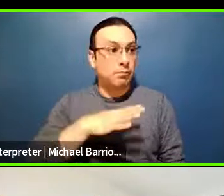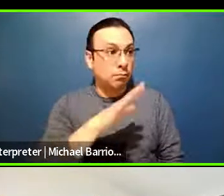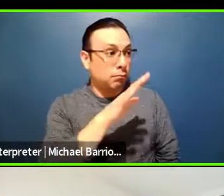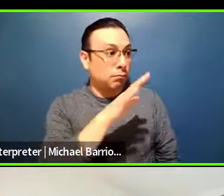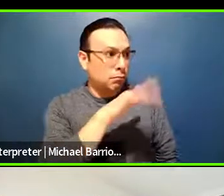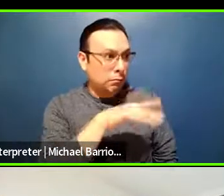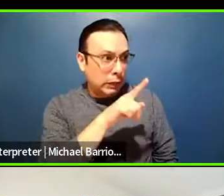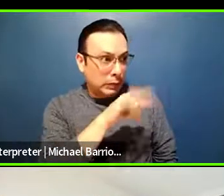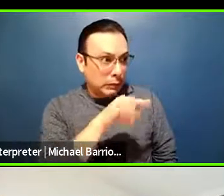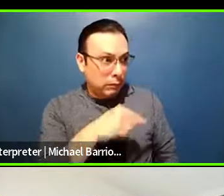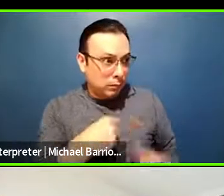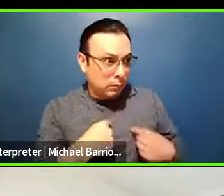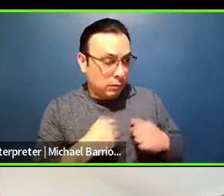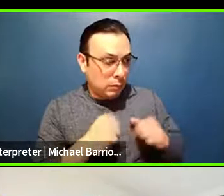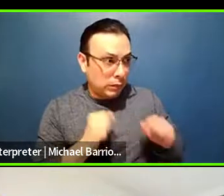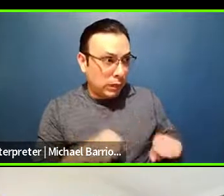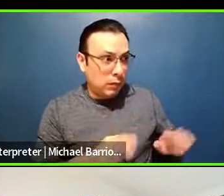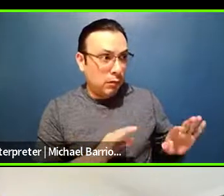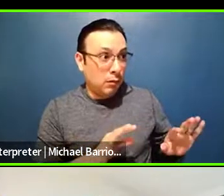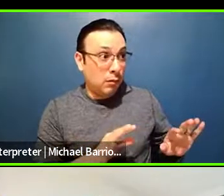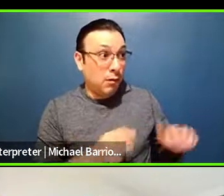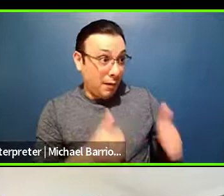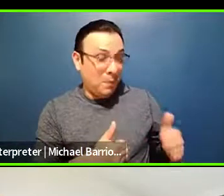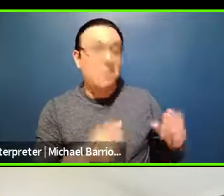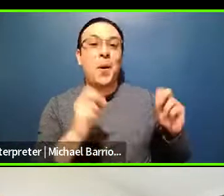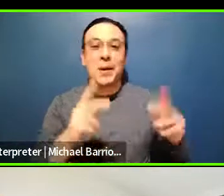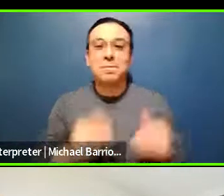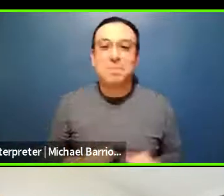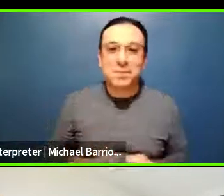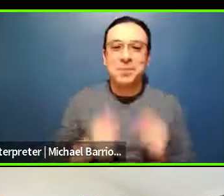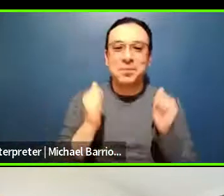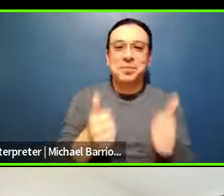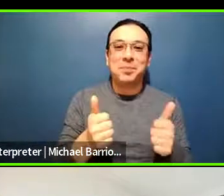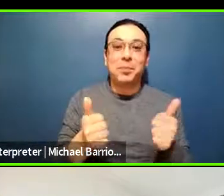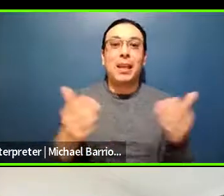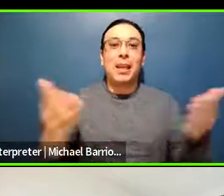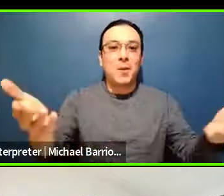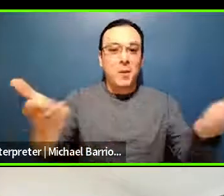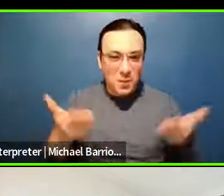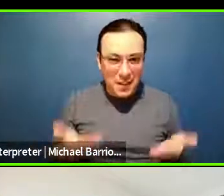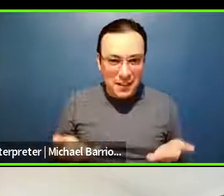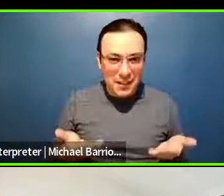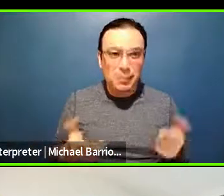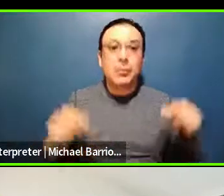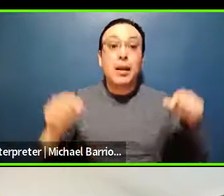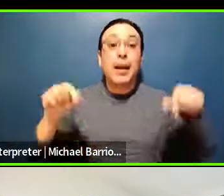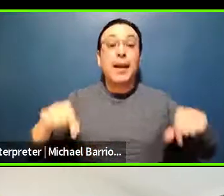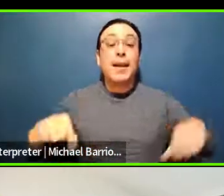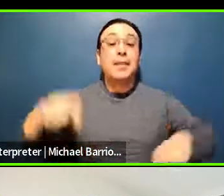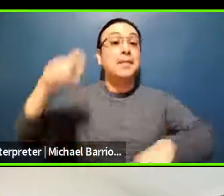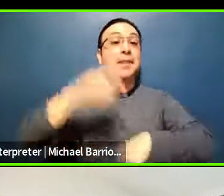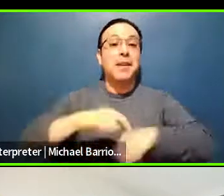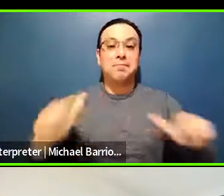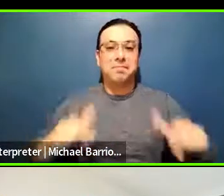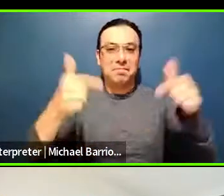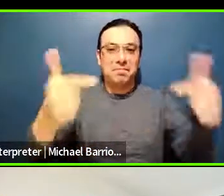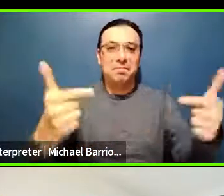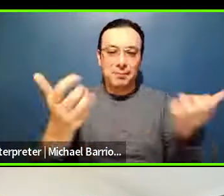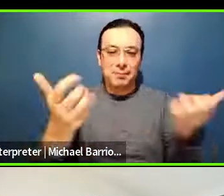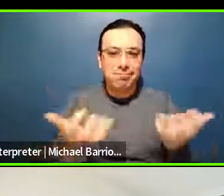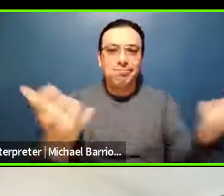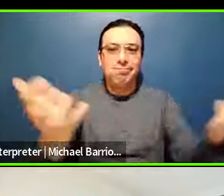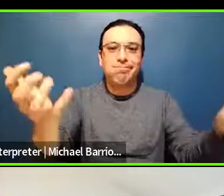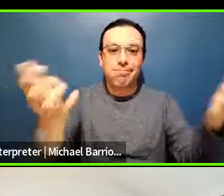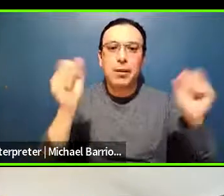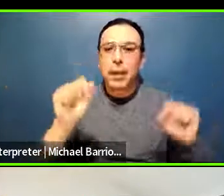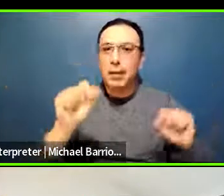Yep, go ahead. All right. Welcome back, everybody. We are now at the audience Q&A section of this